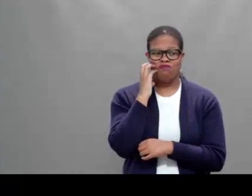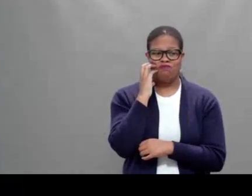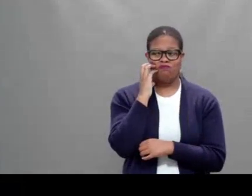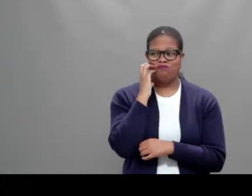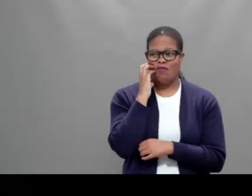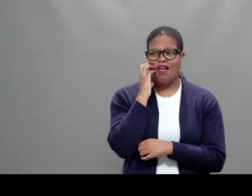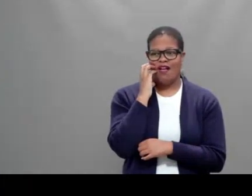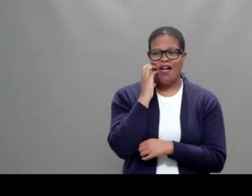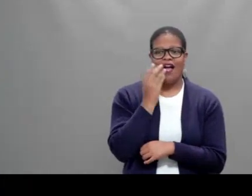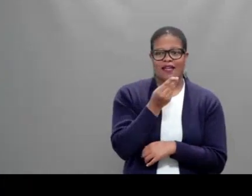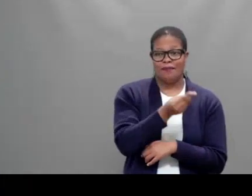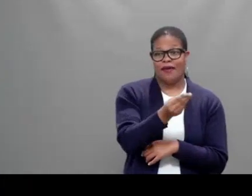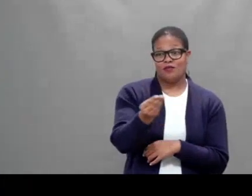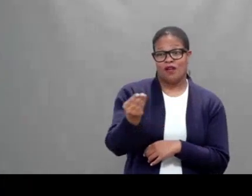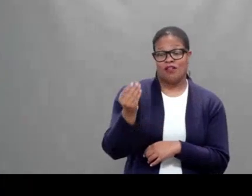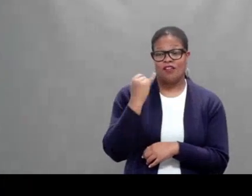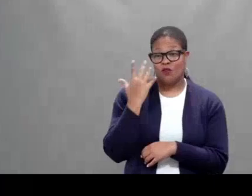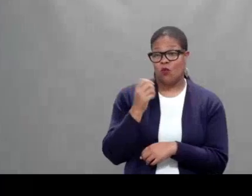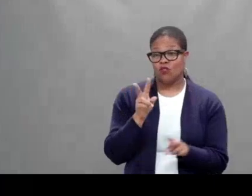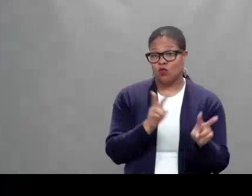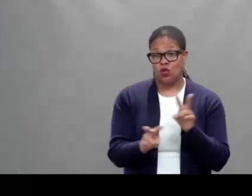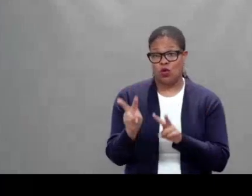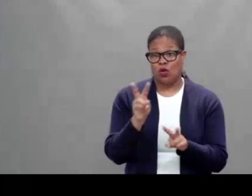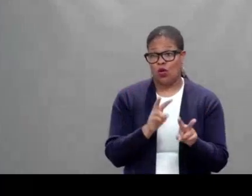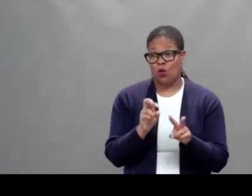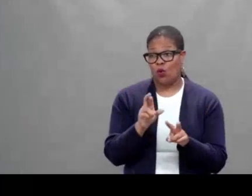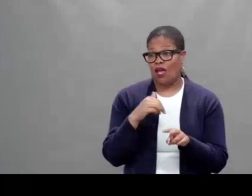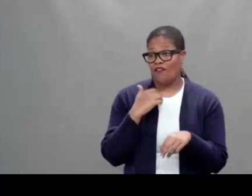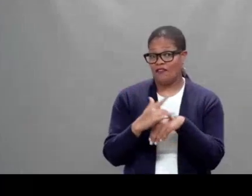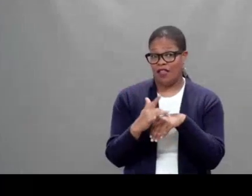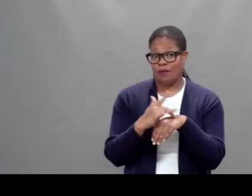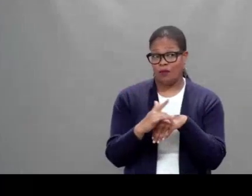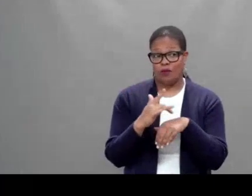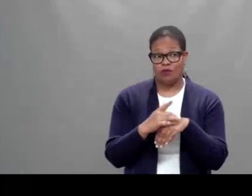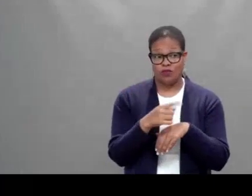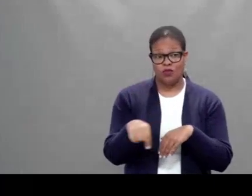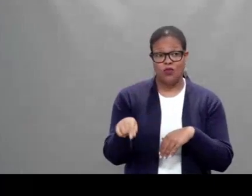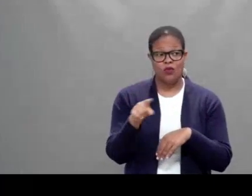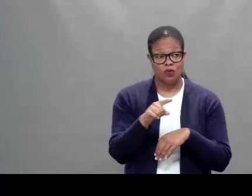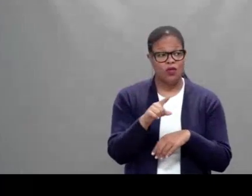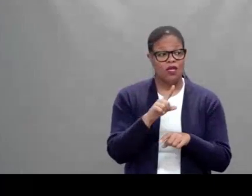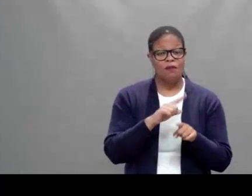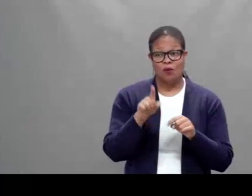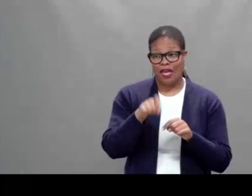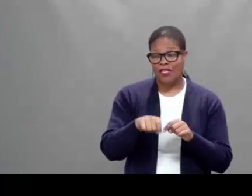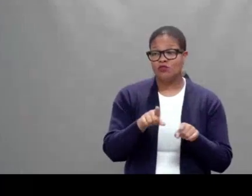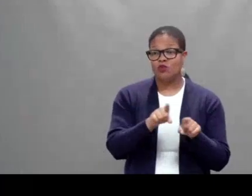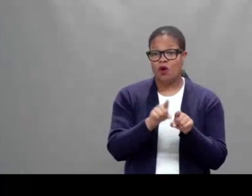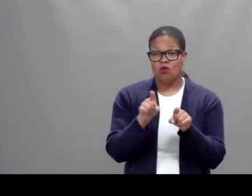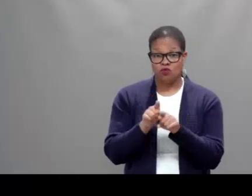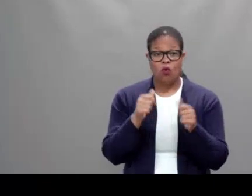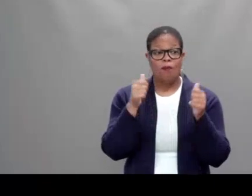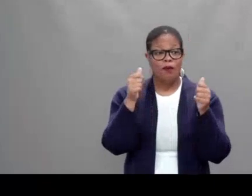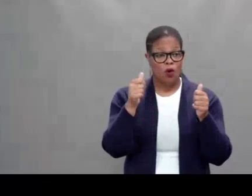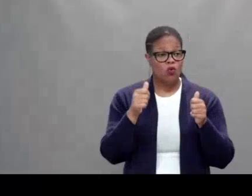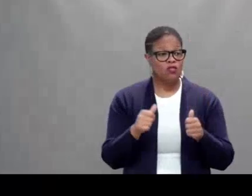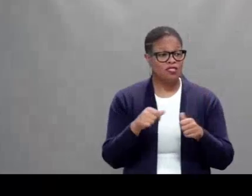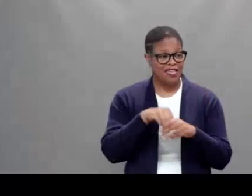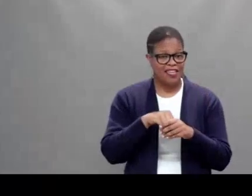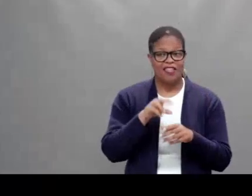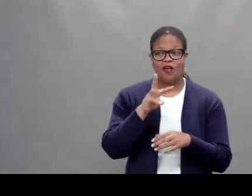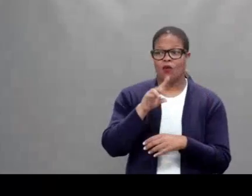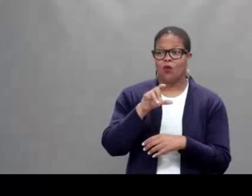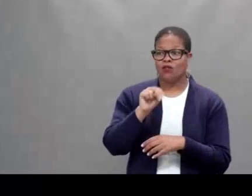can pass this around if you want to take a look at it or have it available to you. We had to also post in the